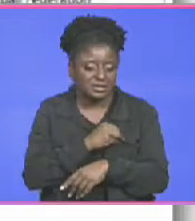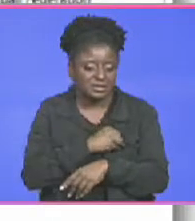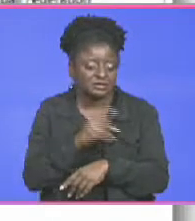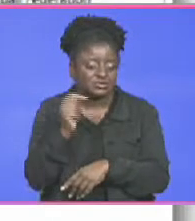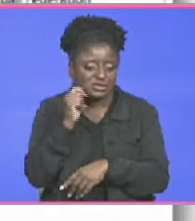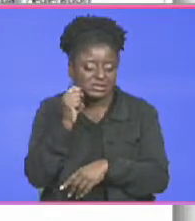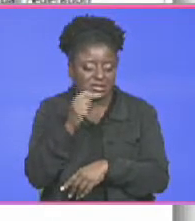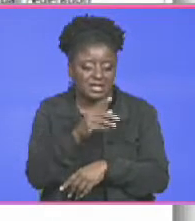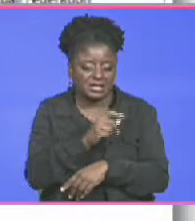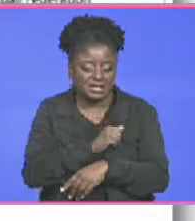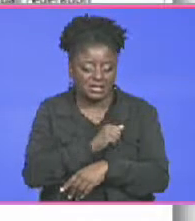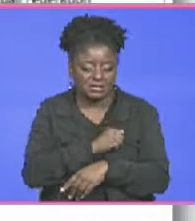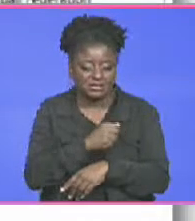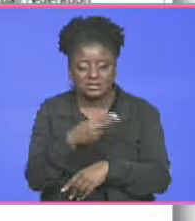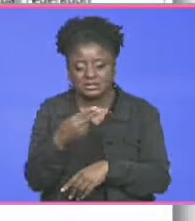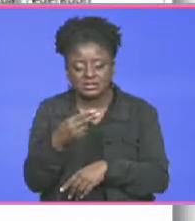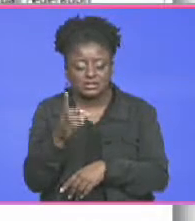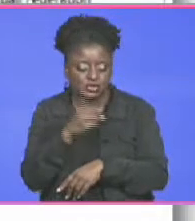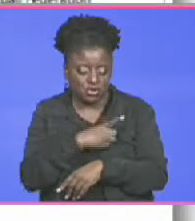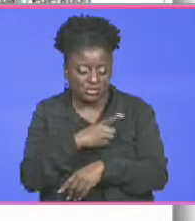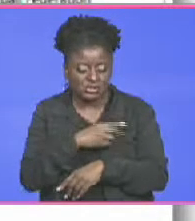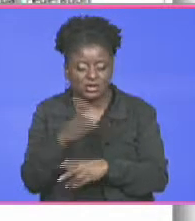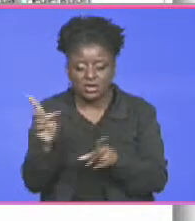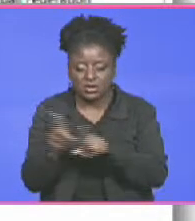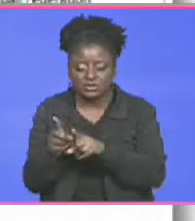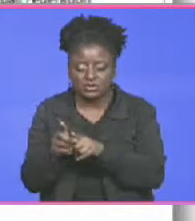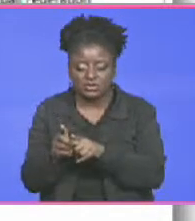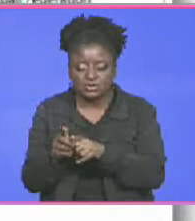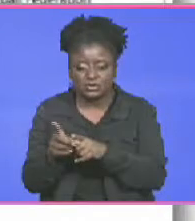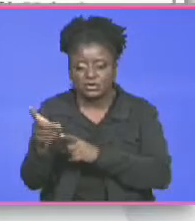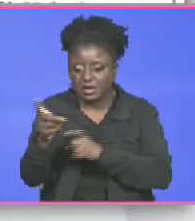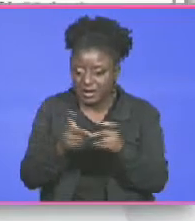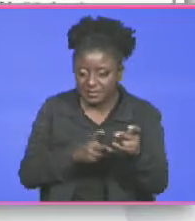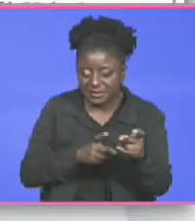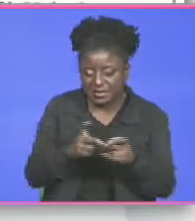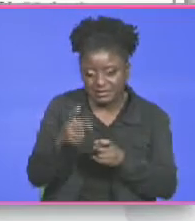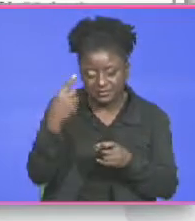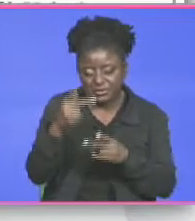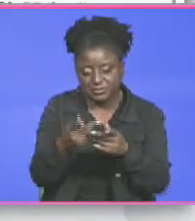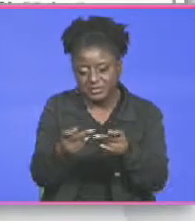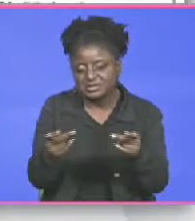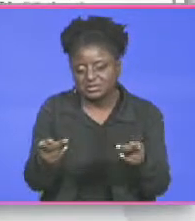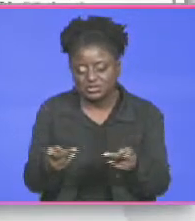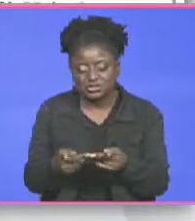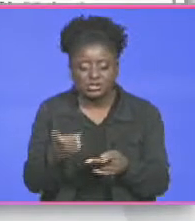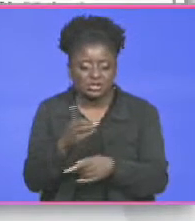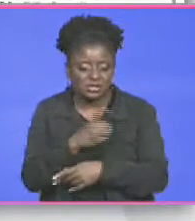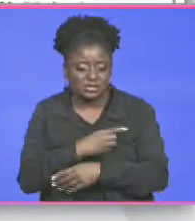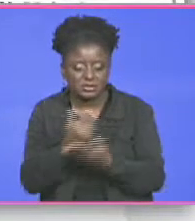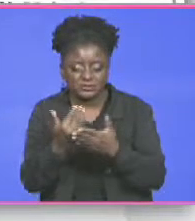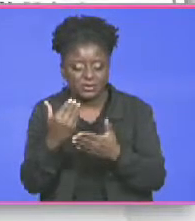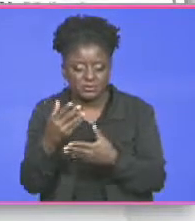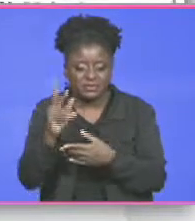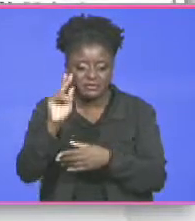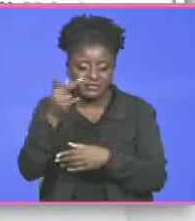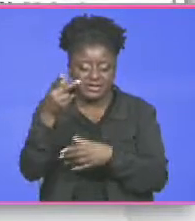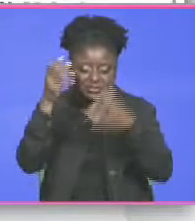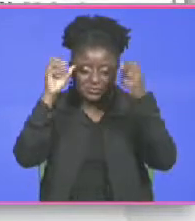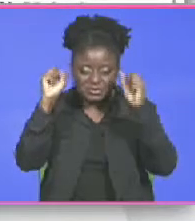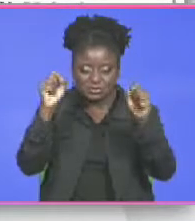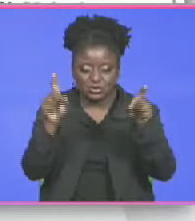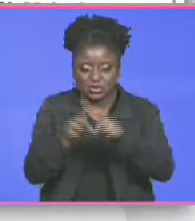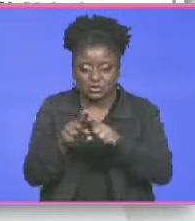have also thrown their names in the hat for the position. Donaldson is a former vice president who's also seeking the assistant